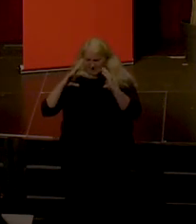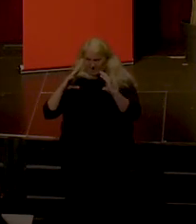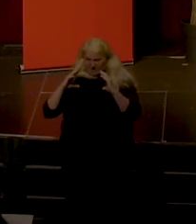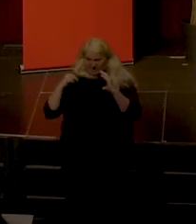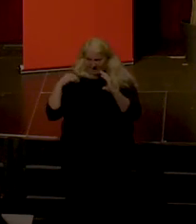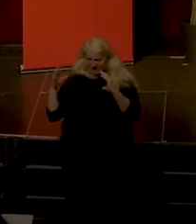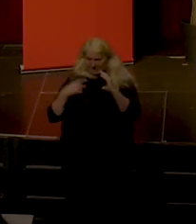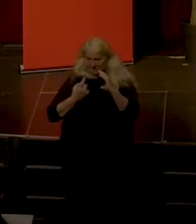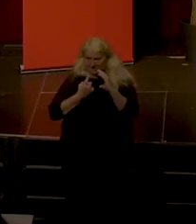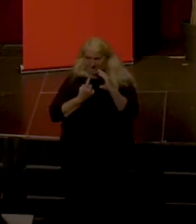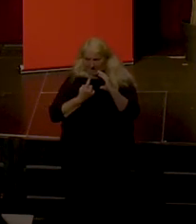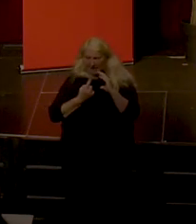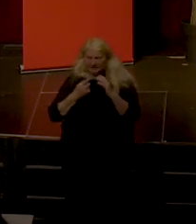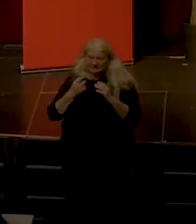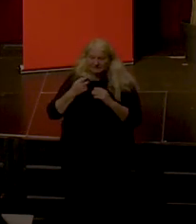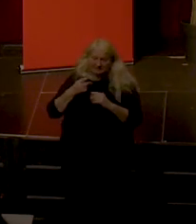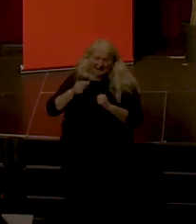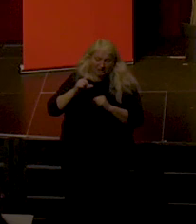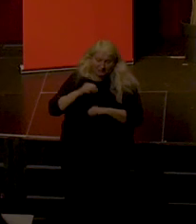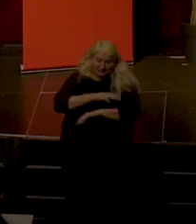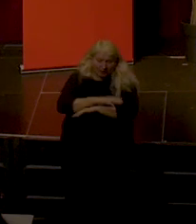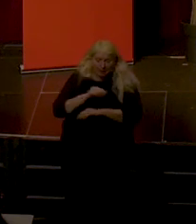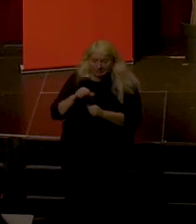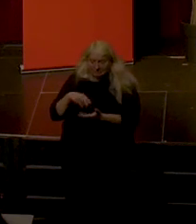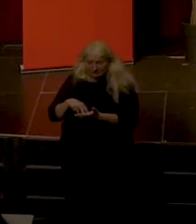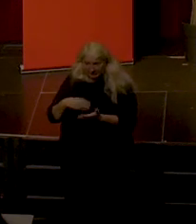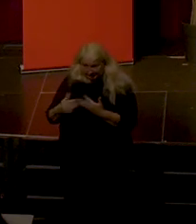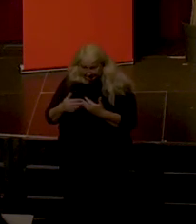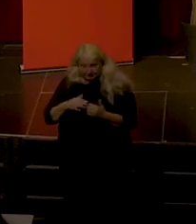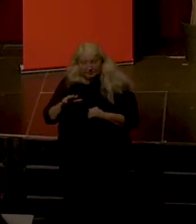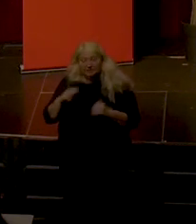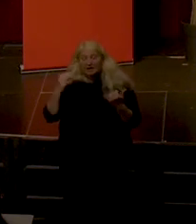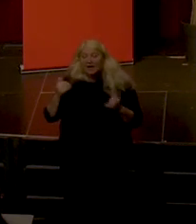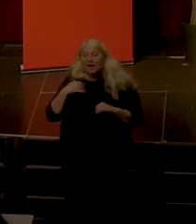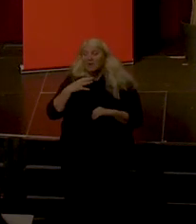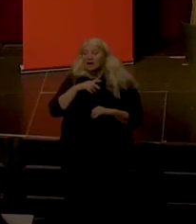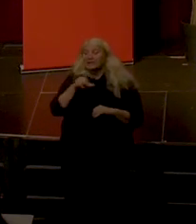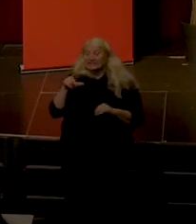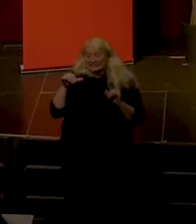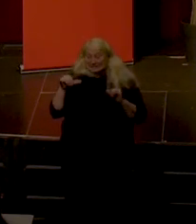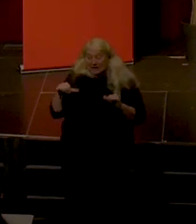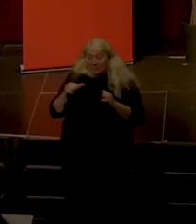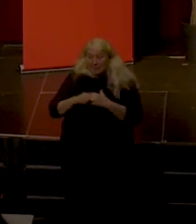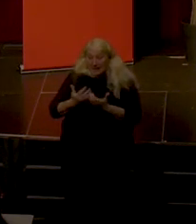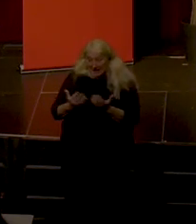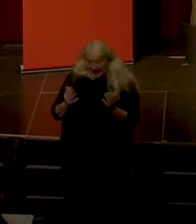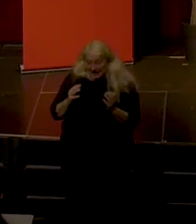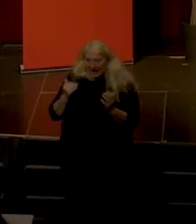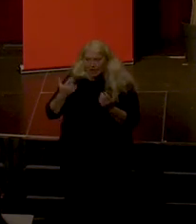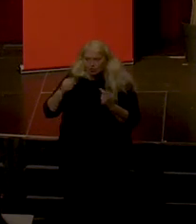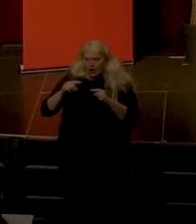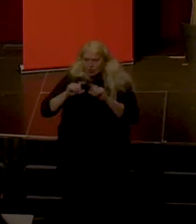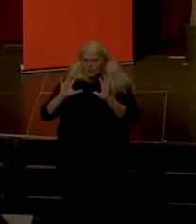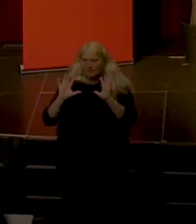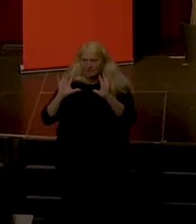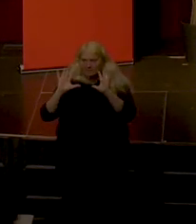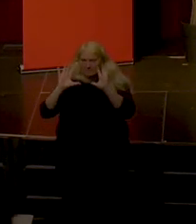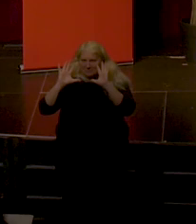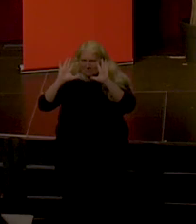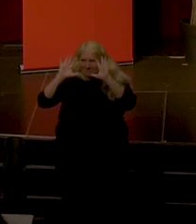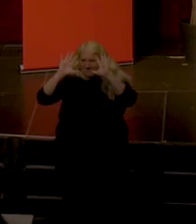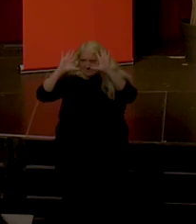you can do this at a desk, but you can also do this standing. I'd like everybody to stay in their bubble and lift up their arms.